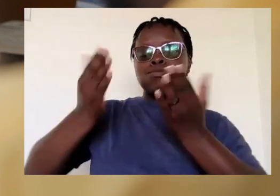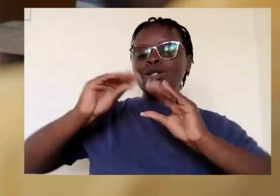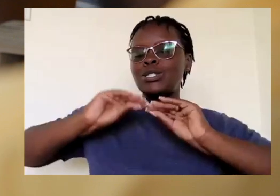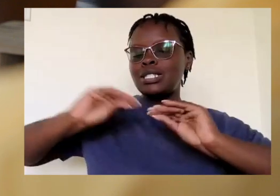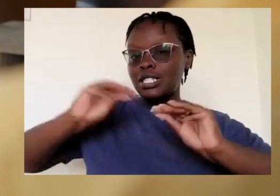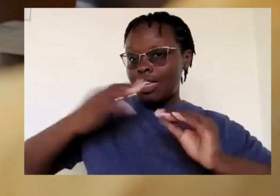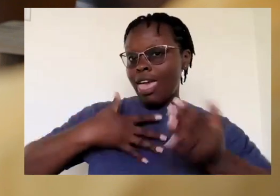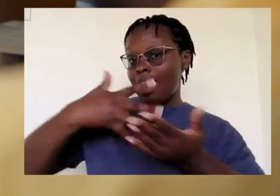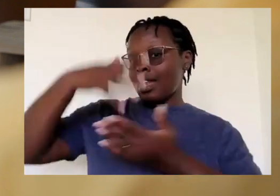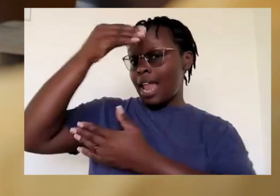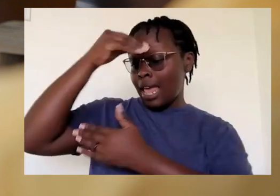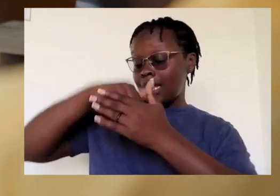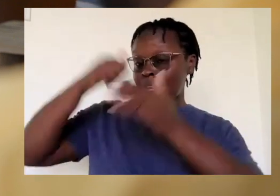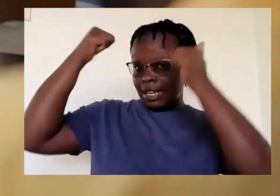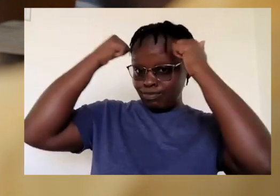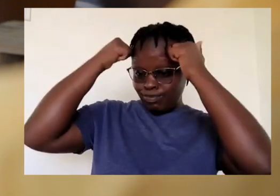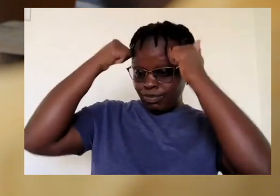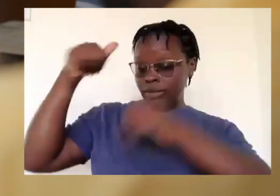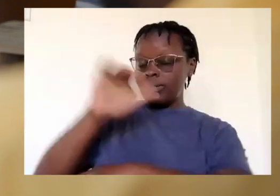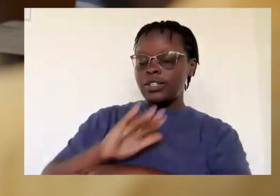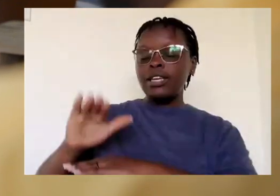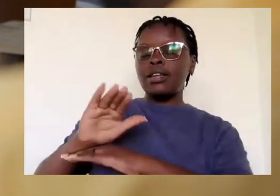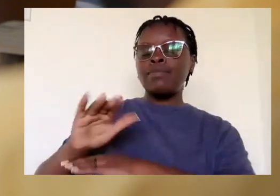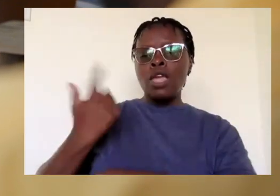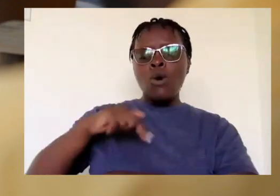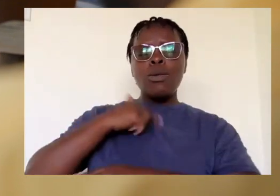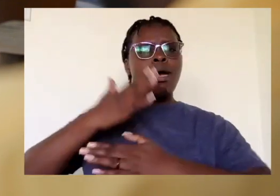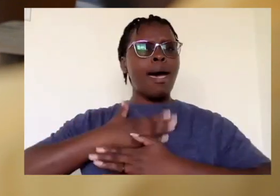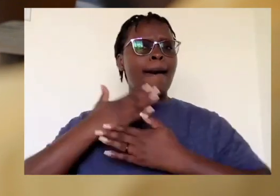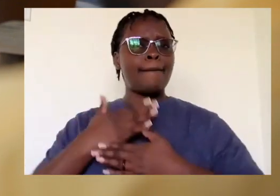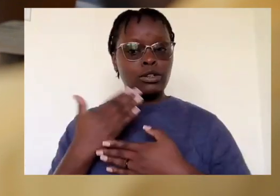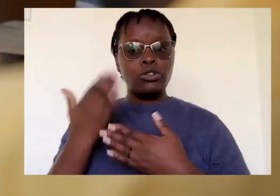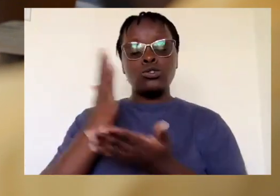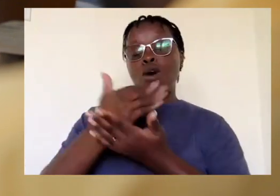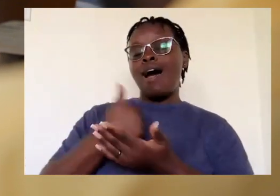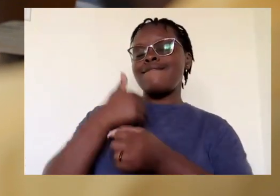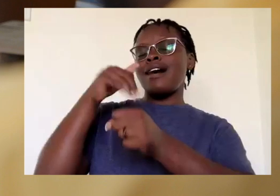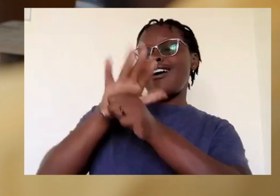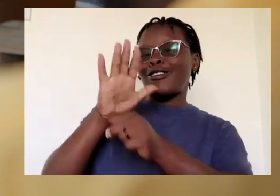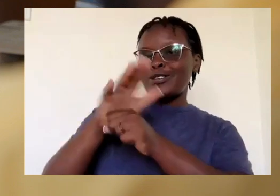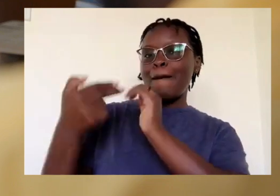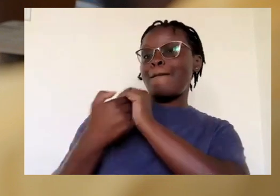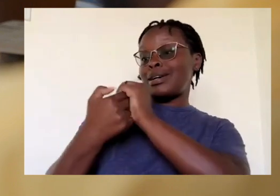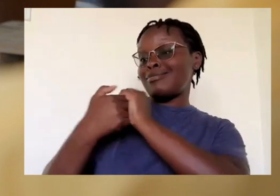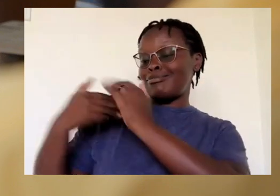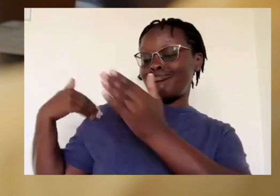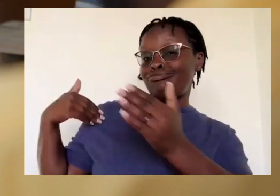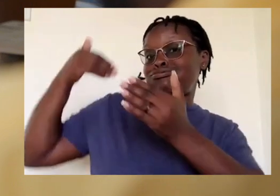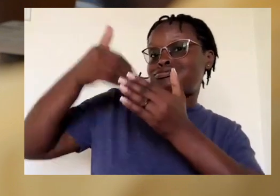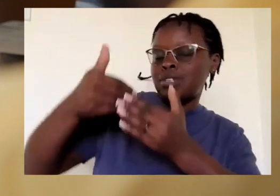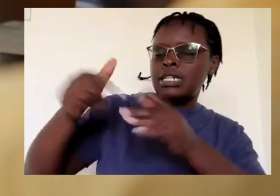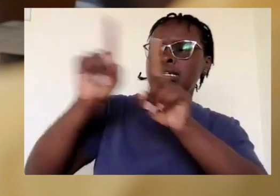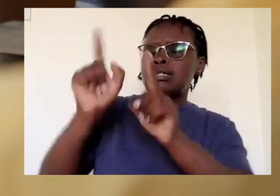accelerating teaching and learning within education space. And we are glad so many our partners have plugged in so